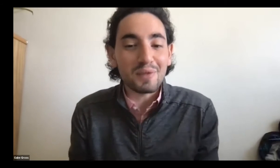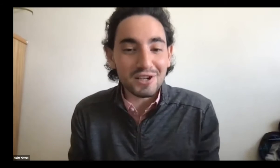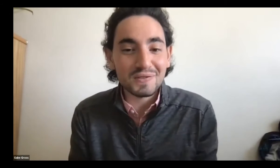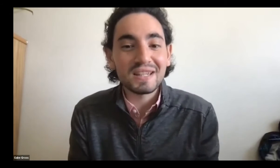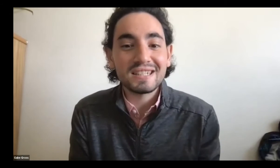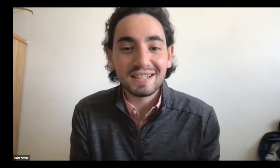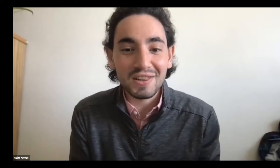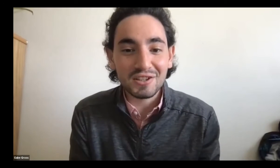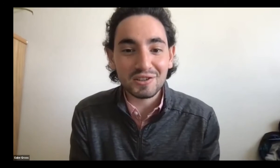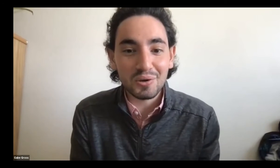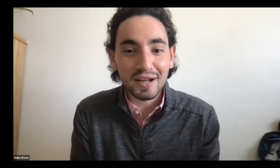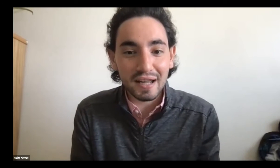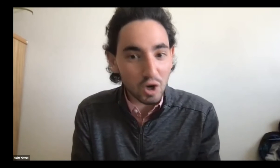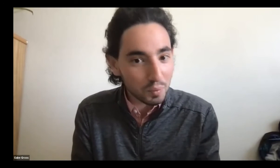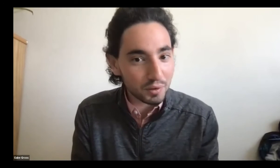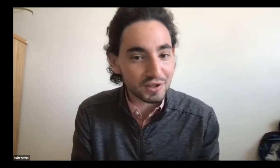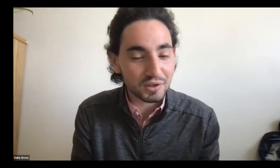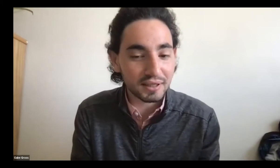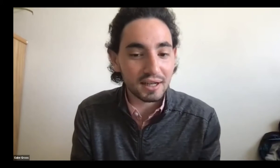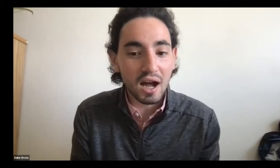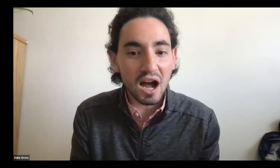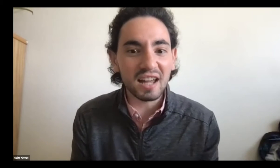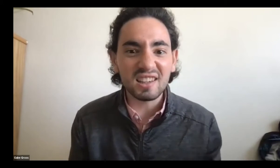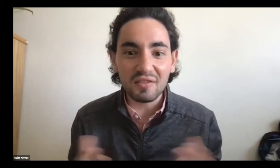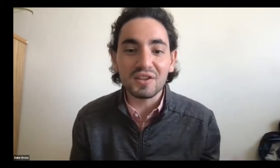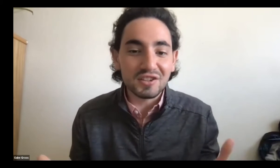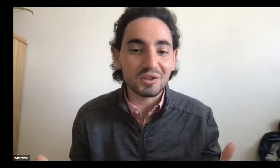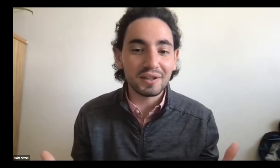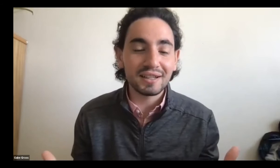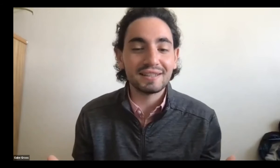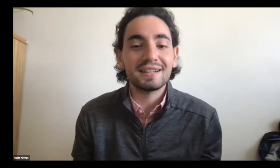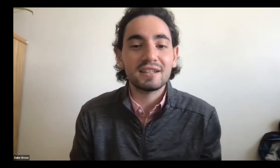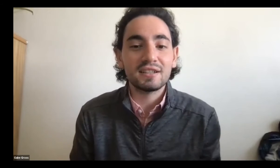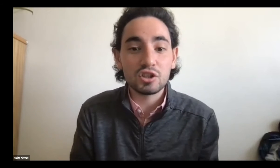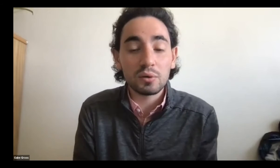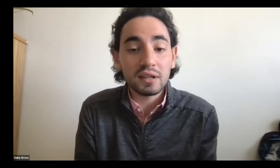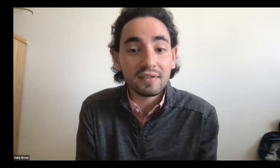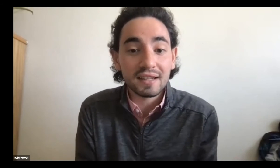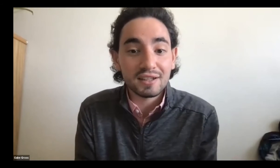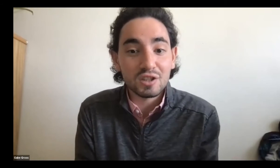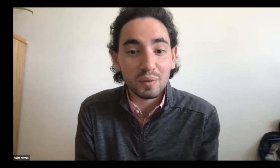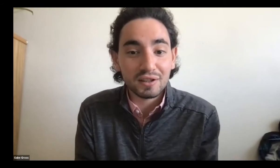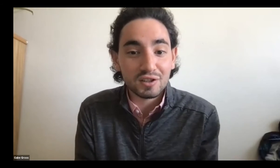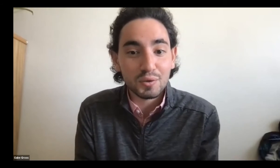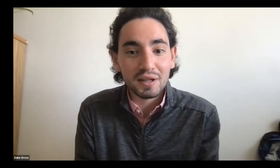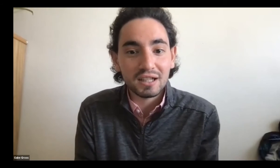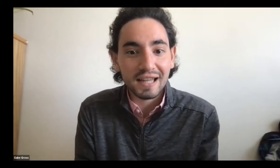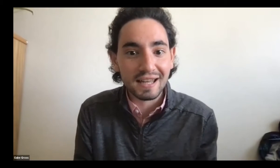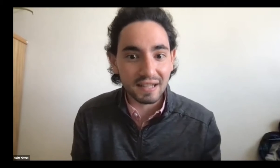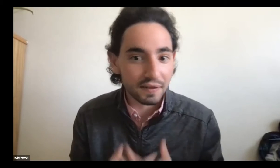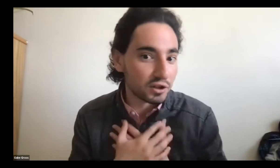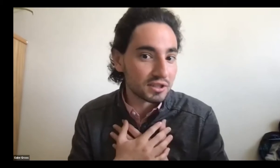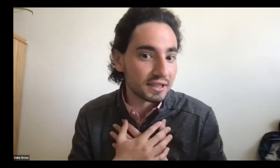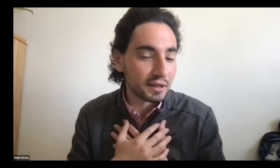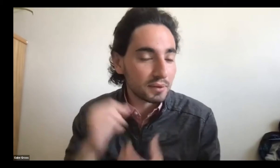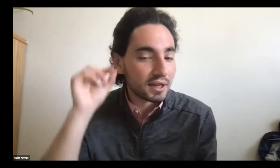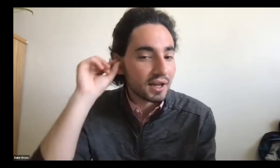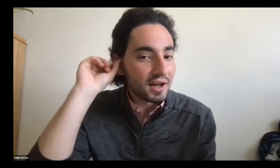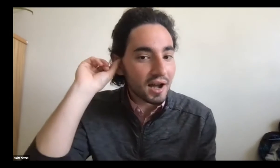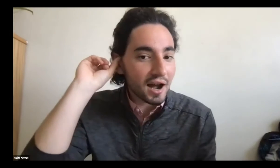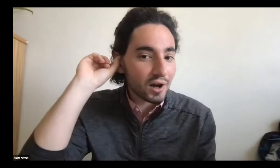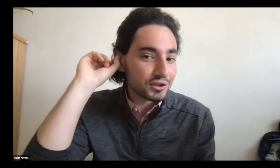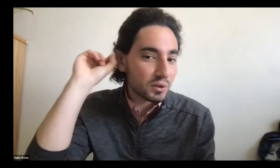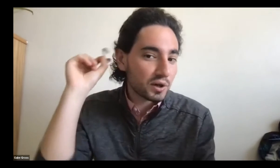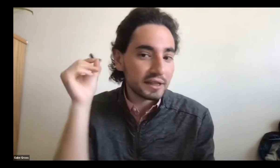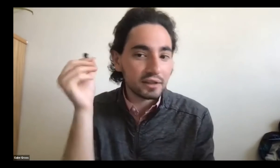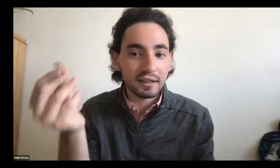Well, thank you so much for listening to this story. I hope you enjoyed it. I love this story because it gets to show deaf kids going to school in class, and they're